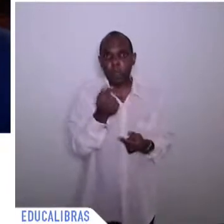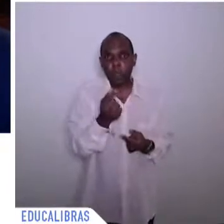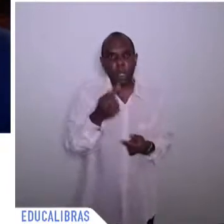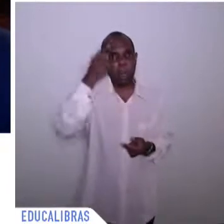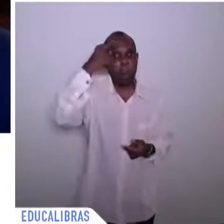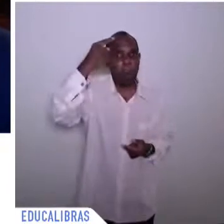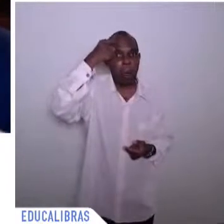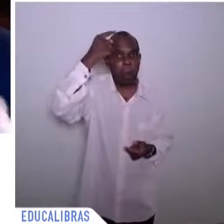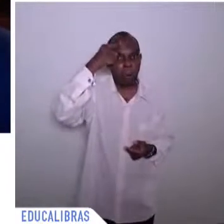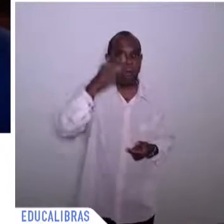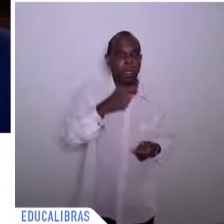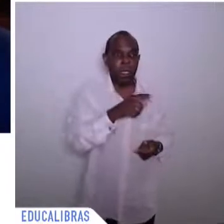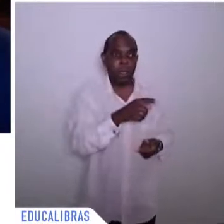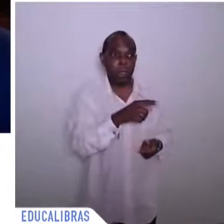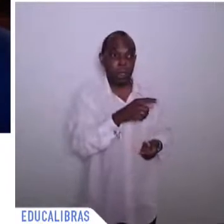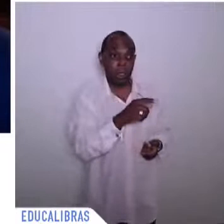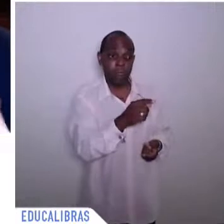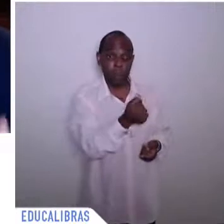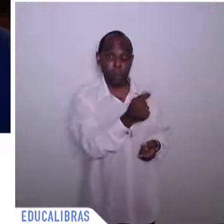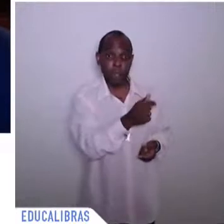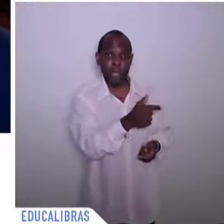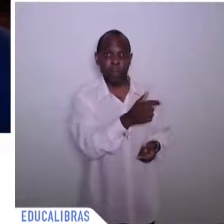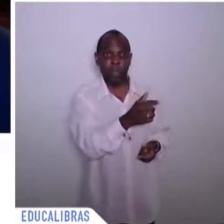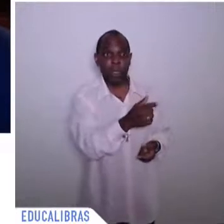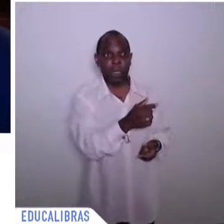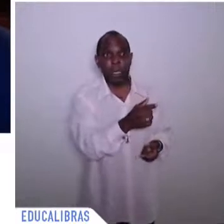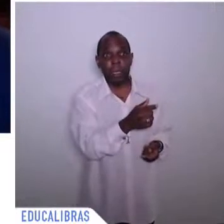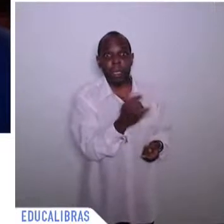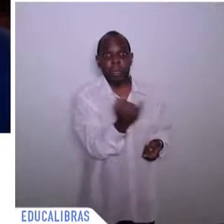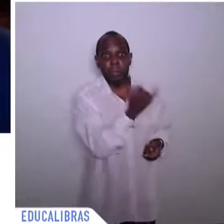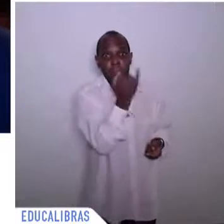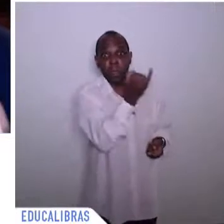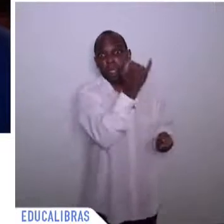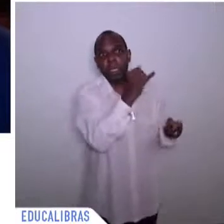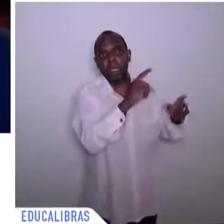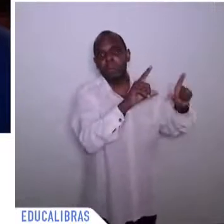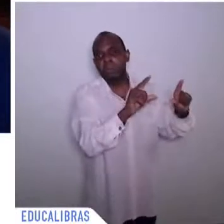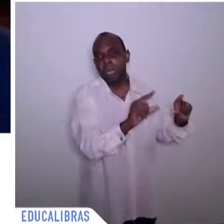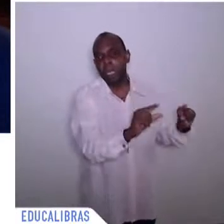the good side of this, it ends up